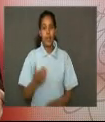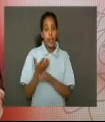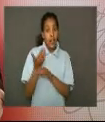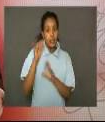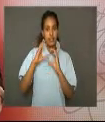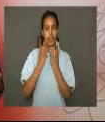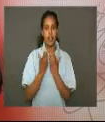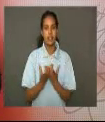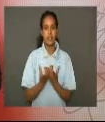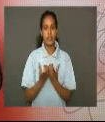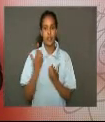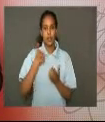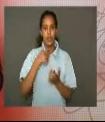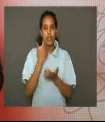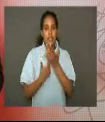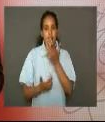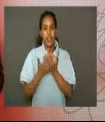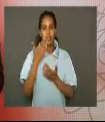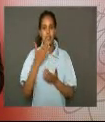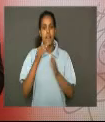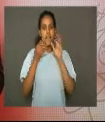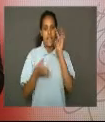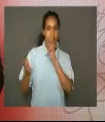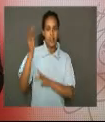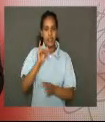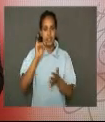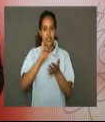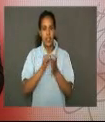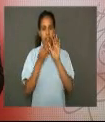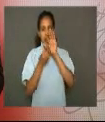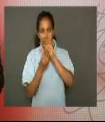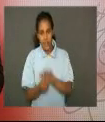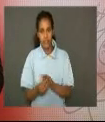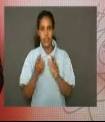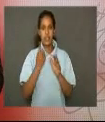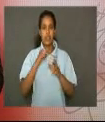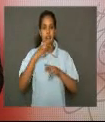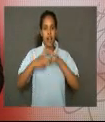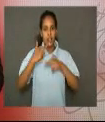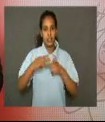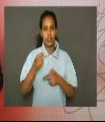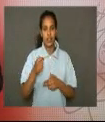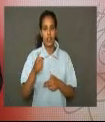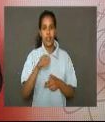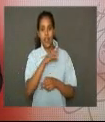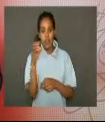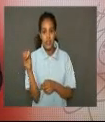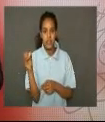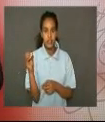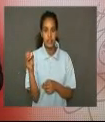Last class, we discussed factors that affect reaction rates,